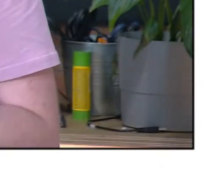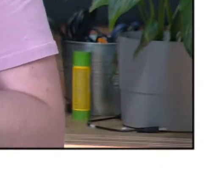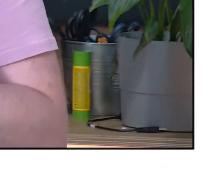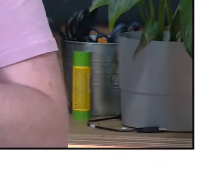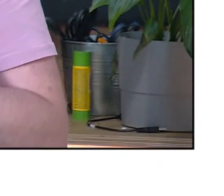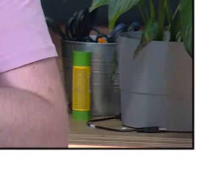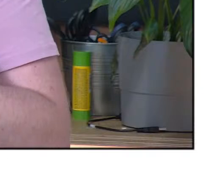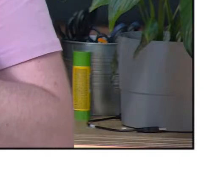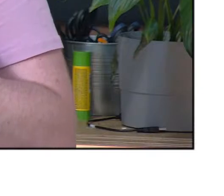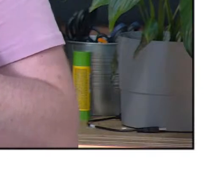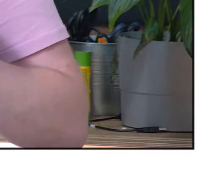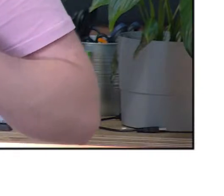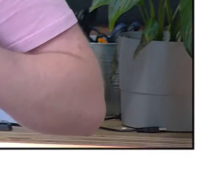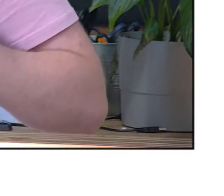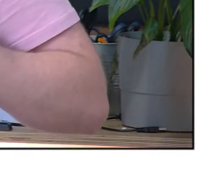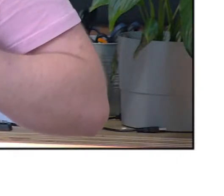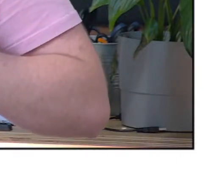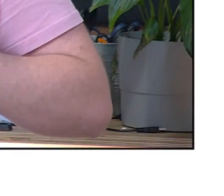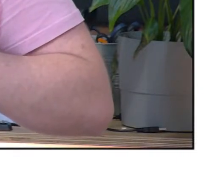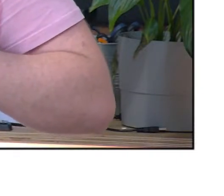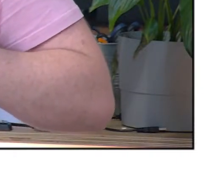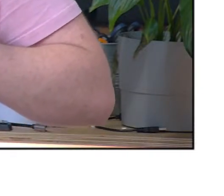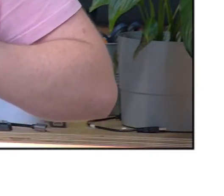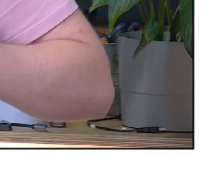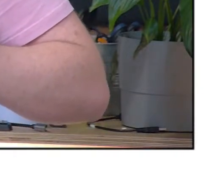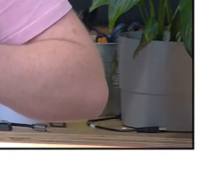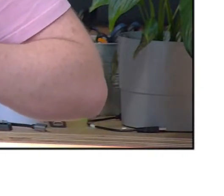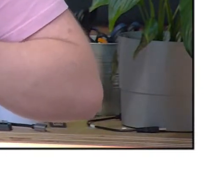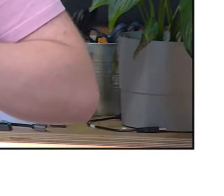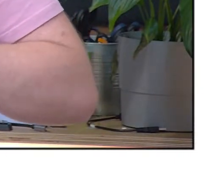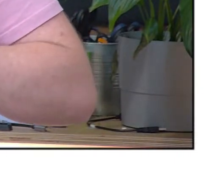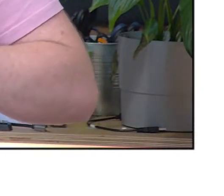And drag it up. You can scrub it.